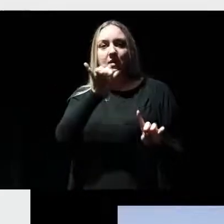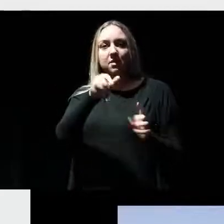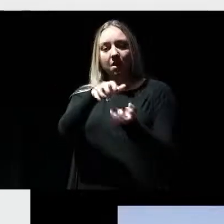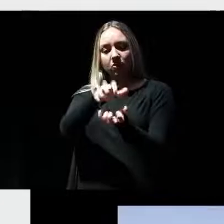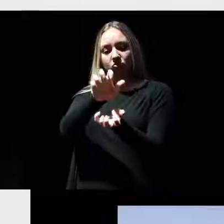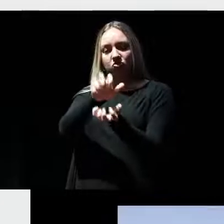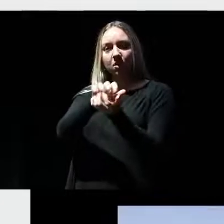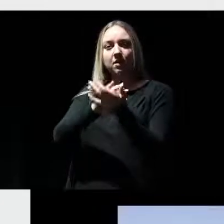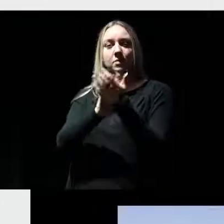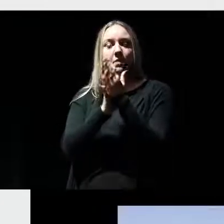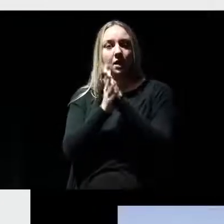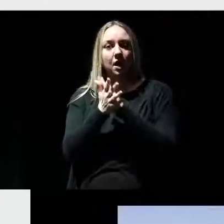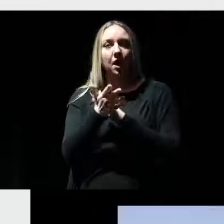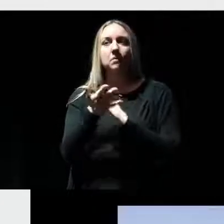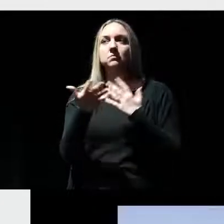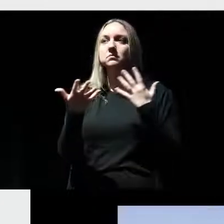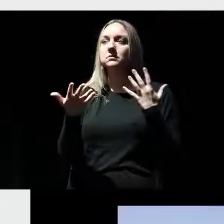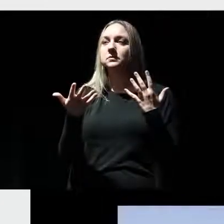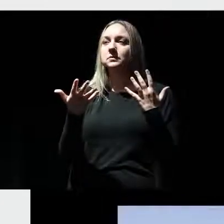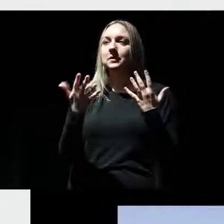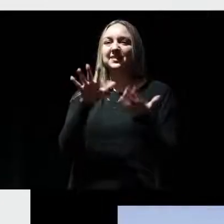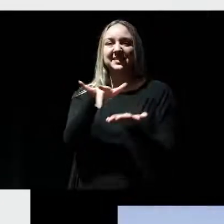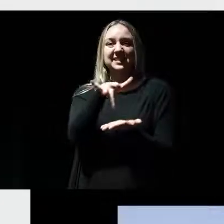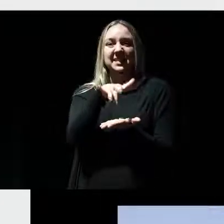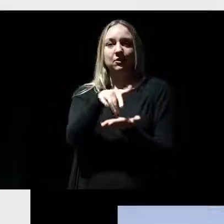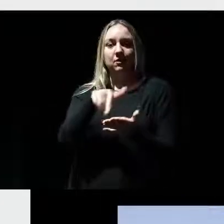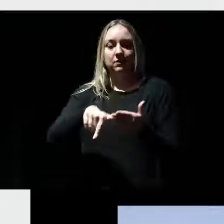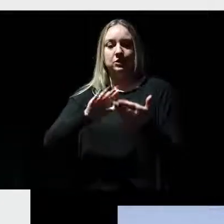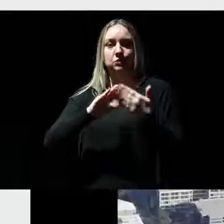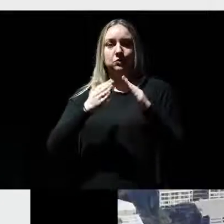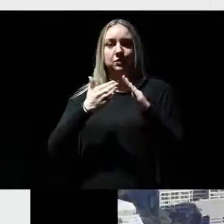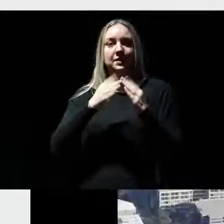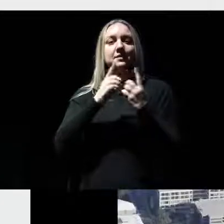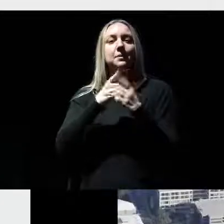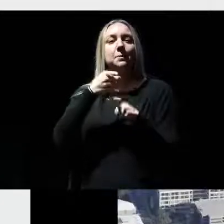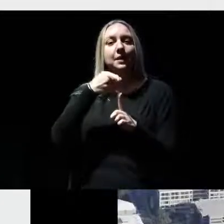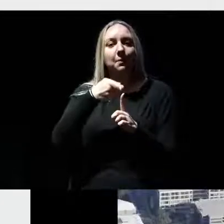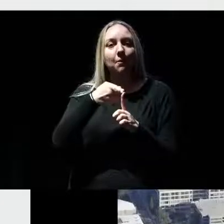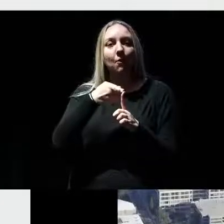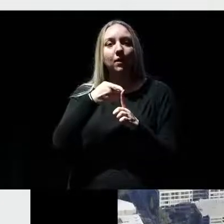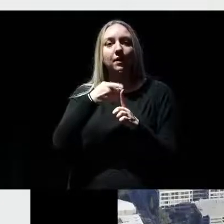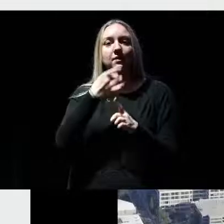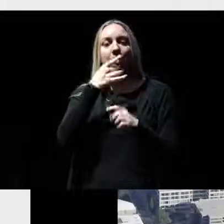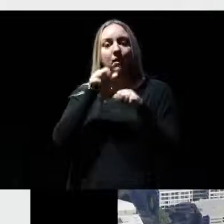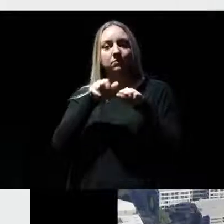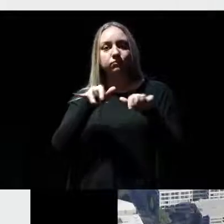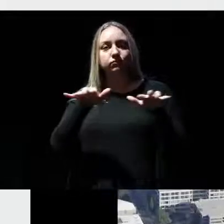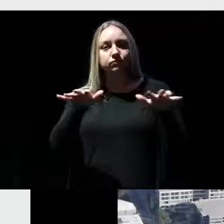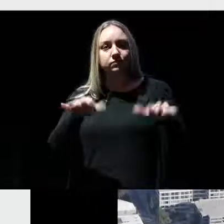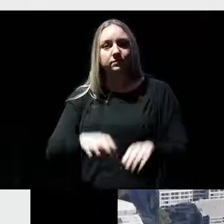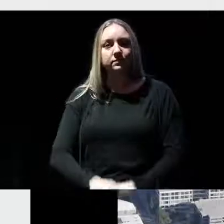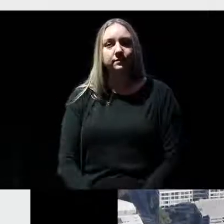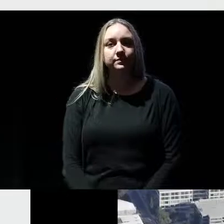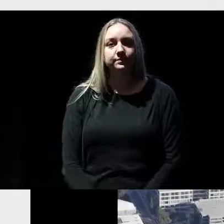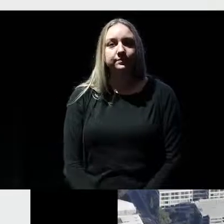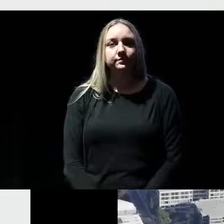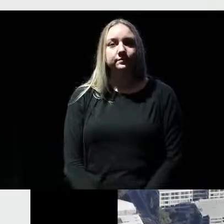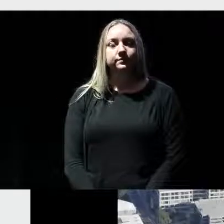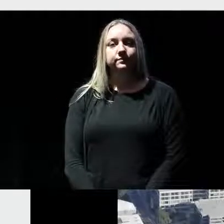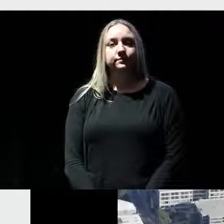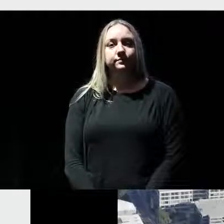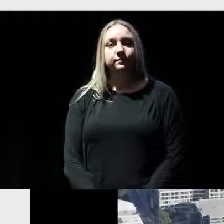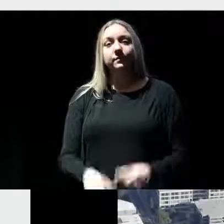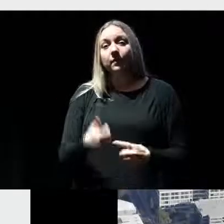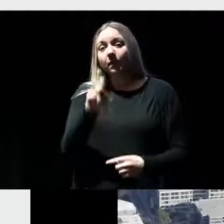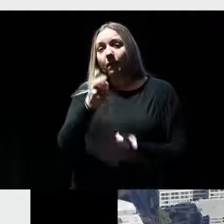or the lantern, the meeting point at the center of this larger emerging campus. We finally did do the buildings a couple of